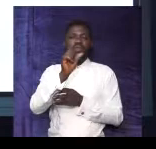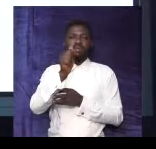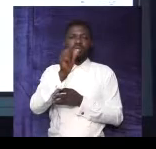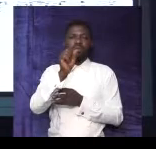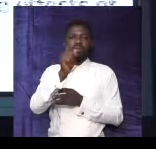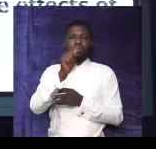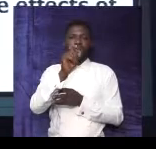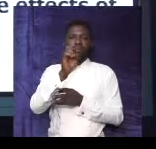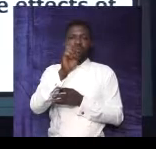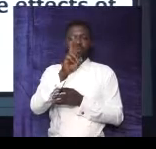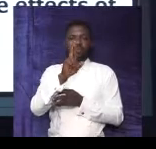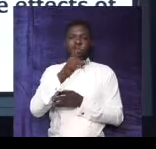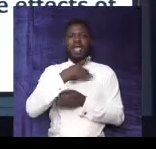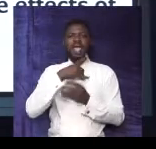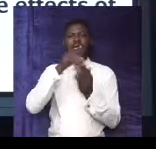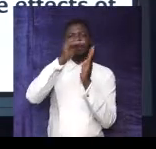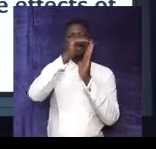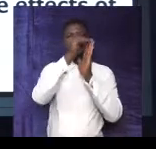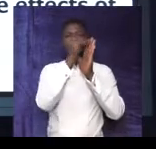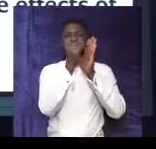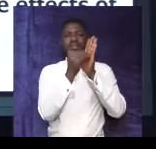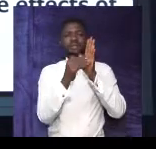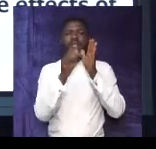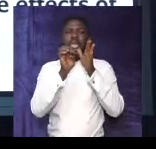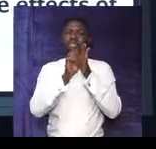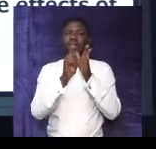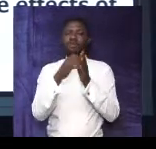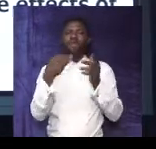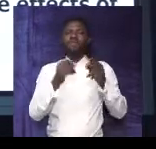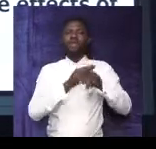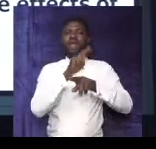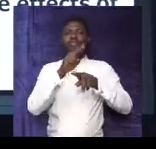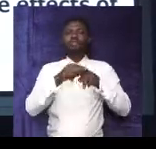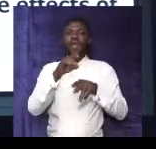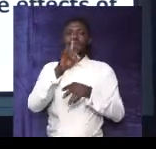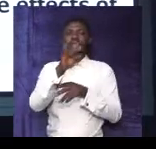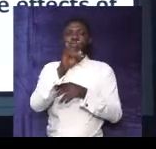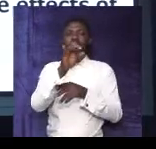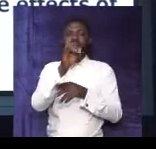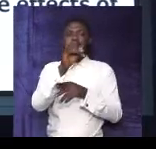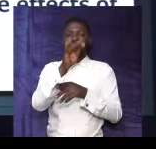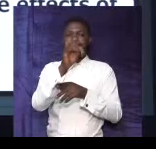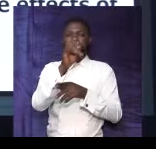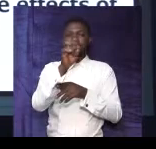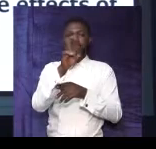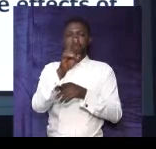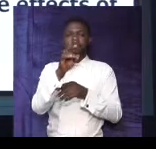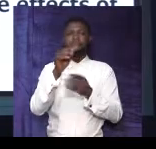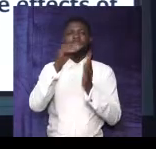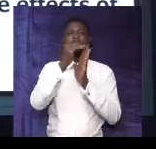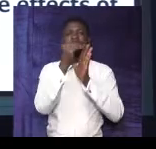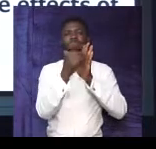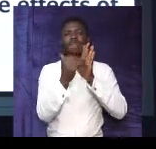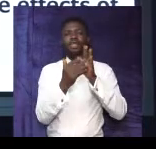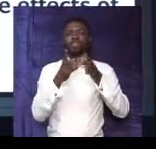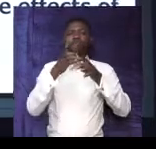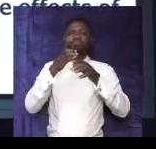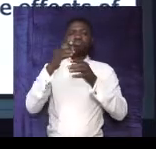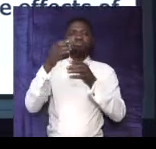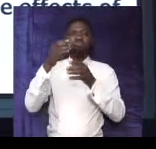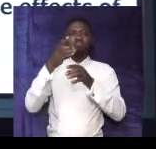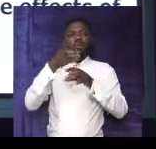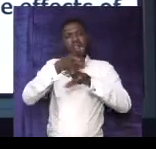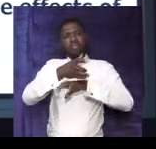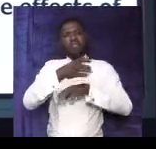define disaster and list examples of natural disaster, mention causes,